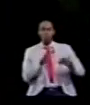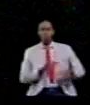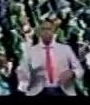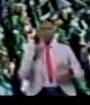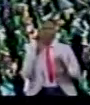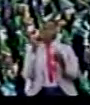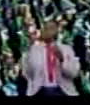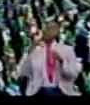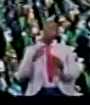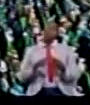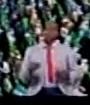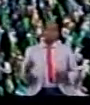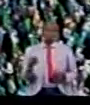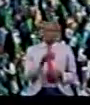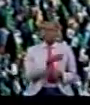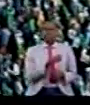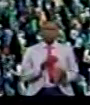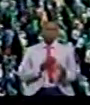Let's pray.